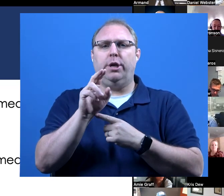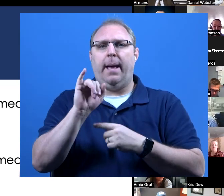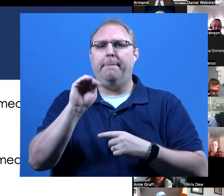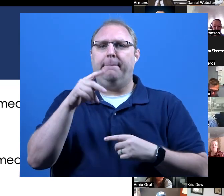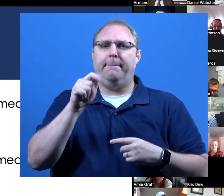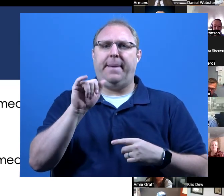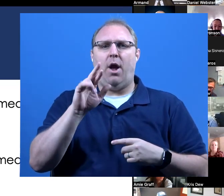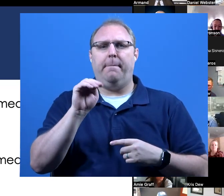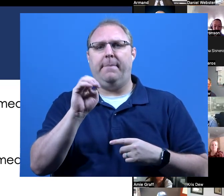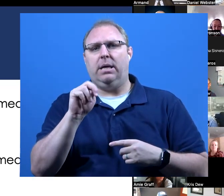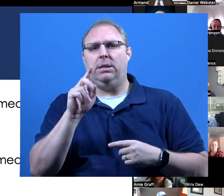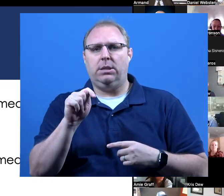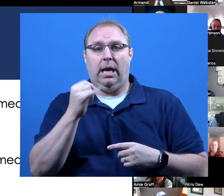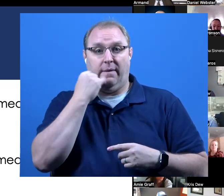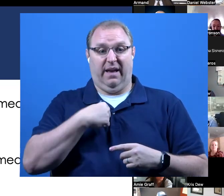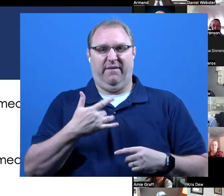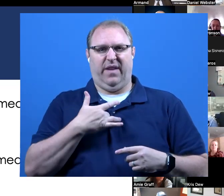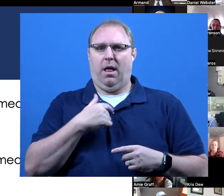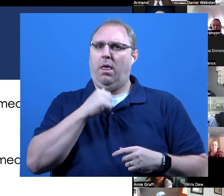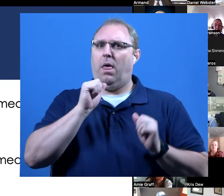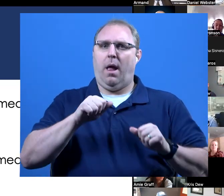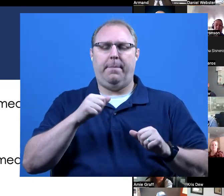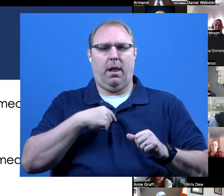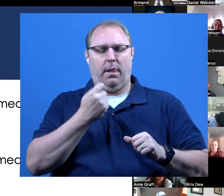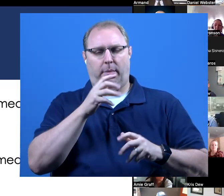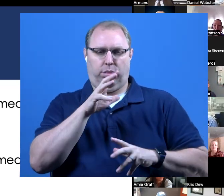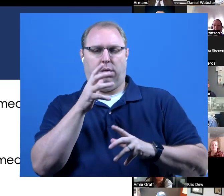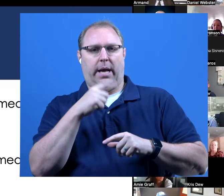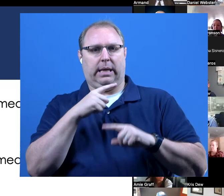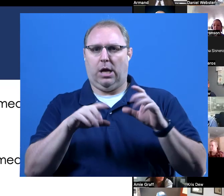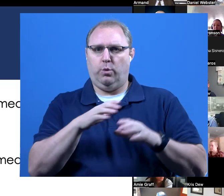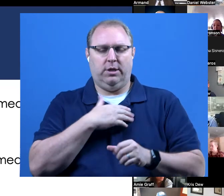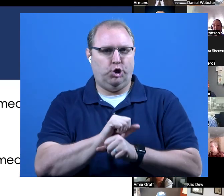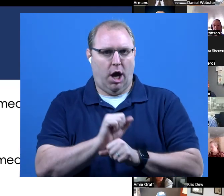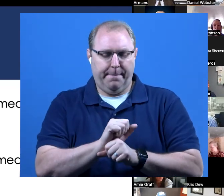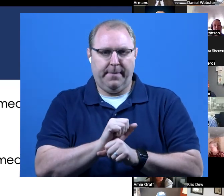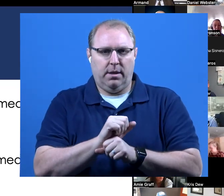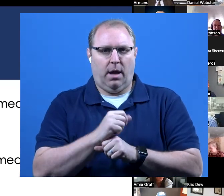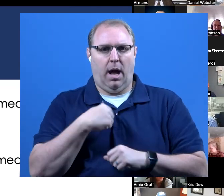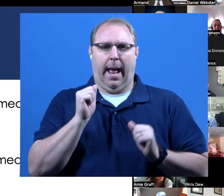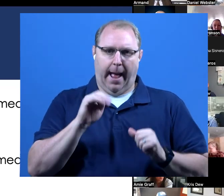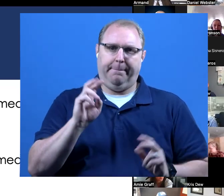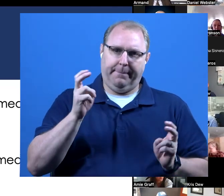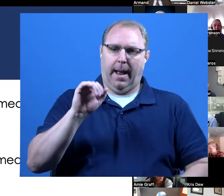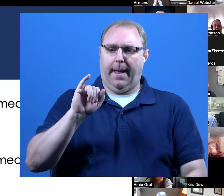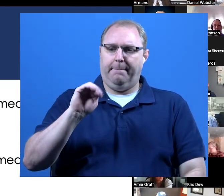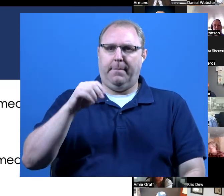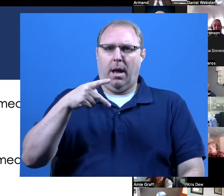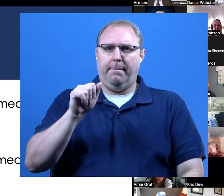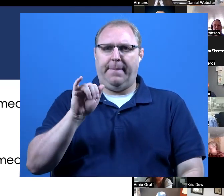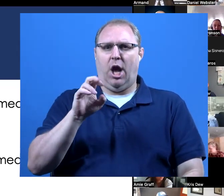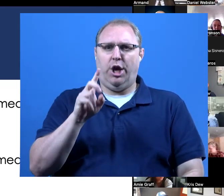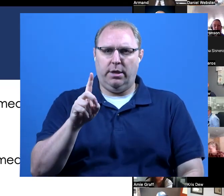safe. So it does prohibit the use of illegal or unauthorized use of a prescription drug. So if